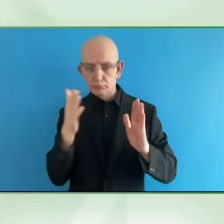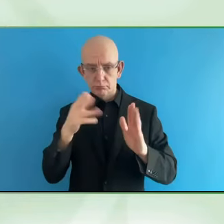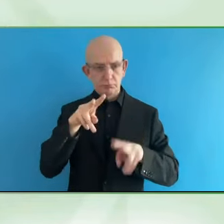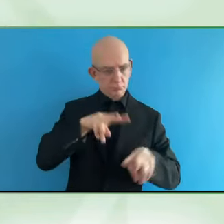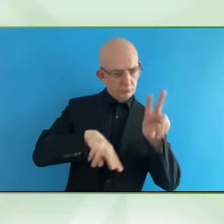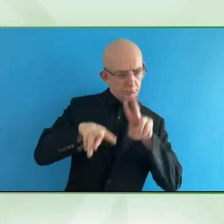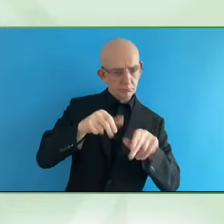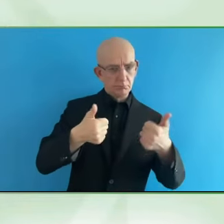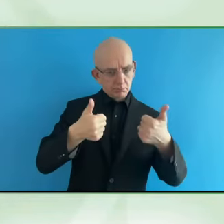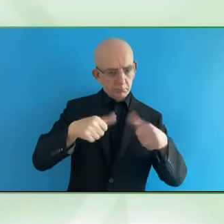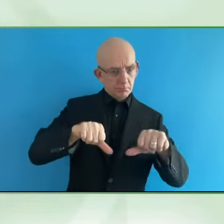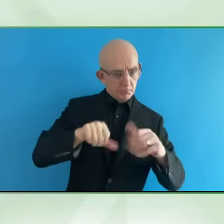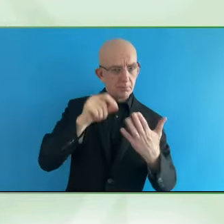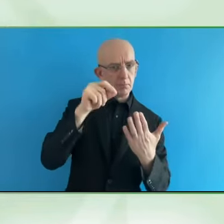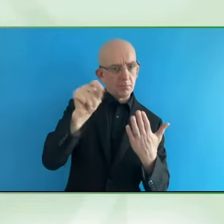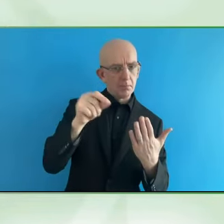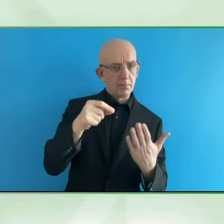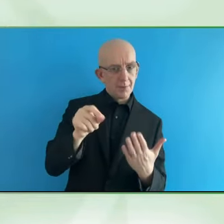education pleas